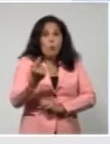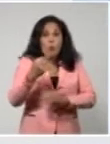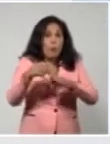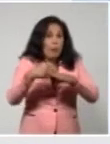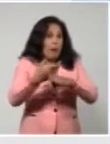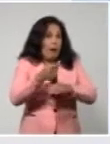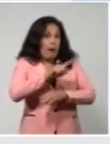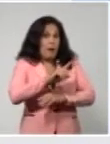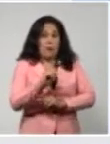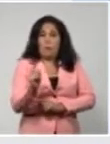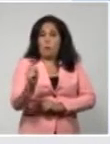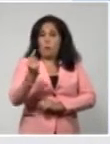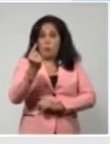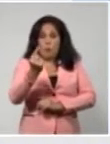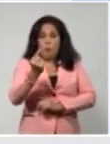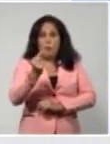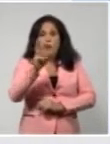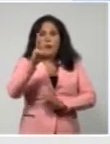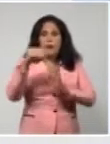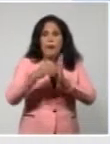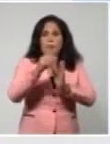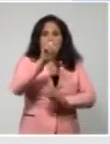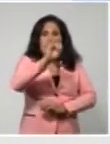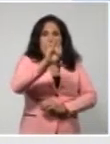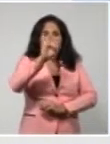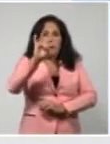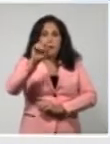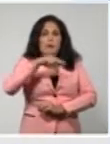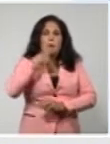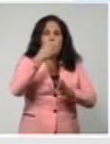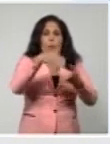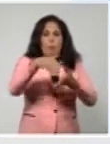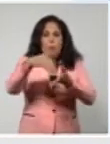125,679 were reported yesterday, and with